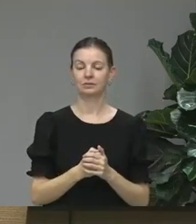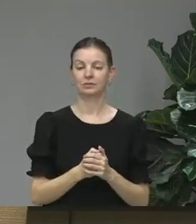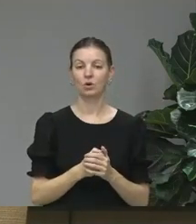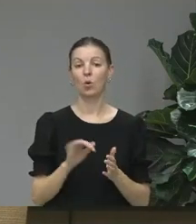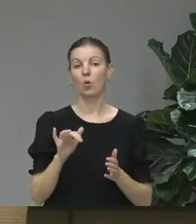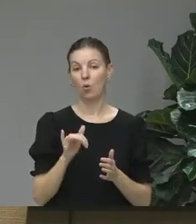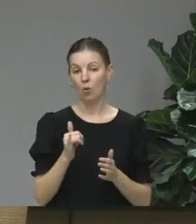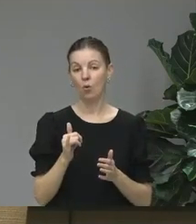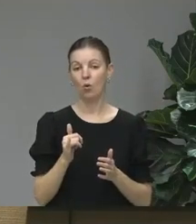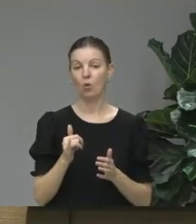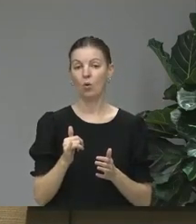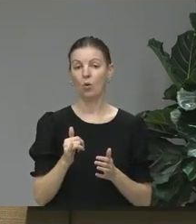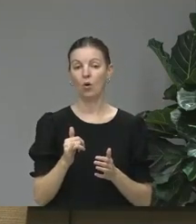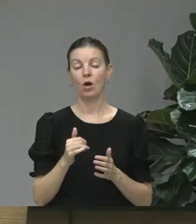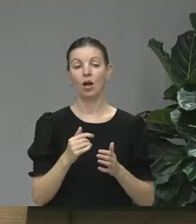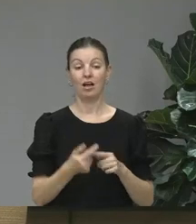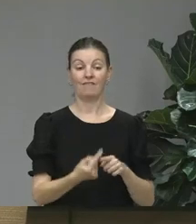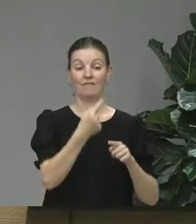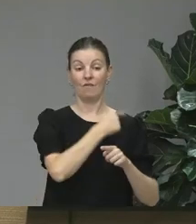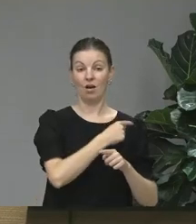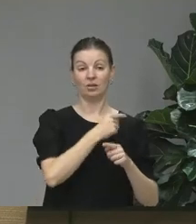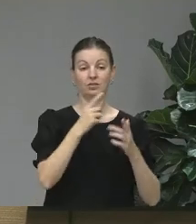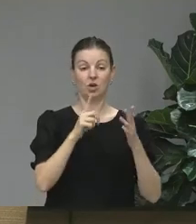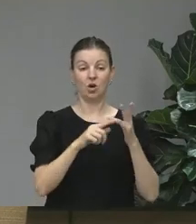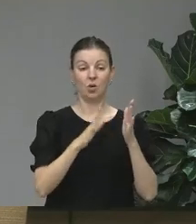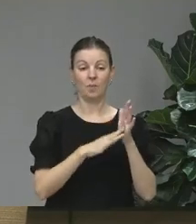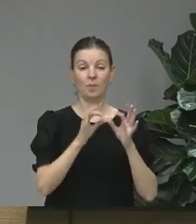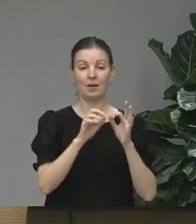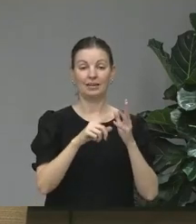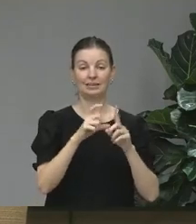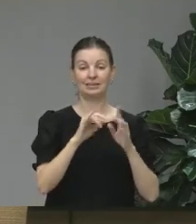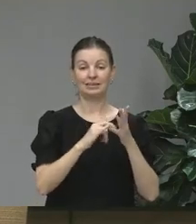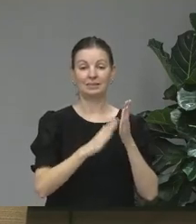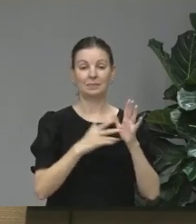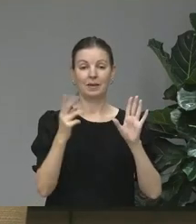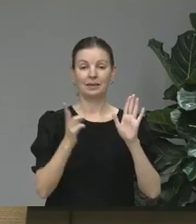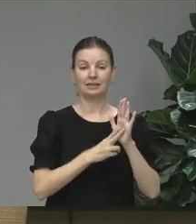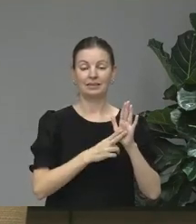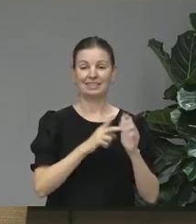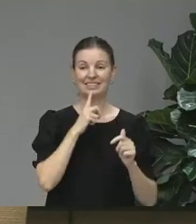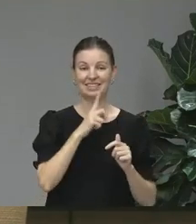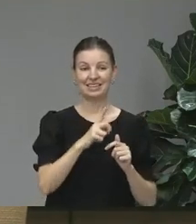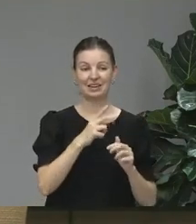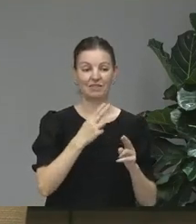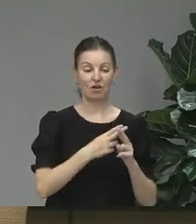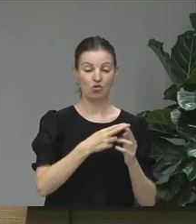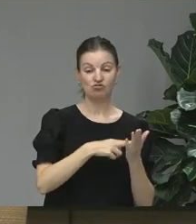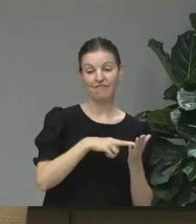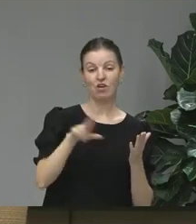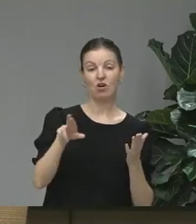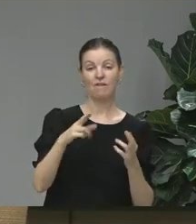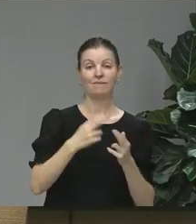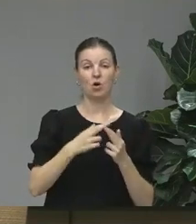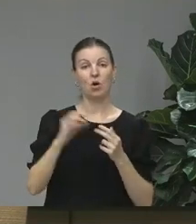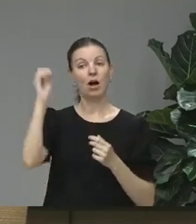said today, the power that he used twice as an ombudsman to refer for opinion